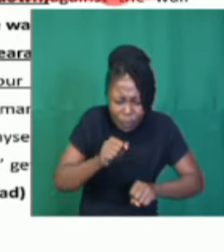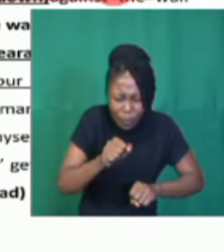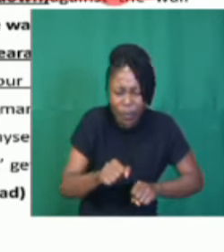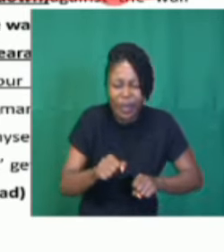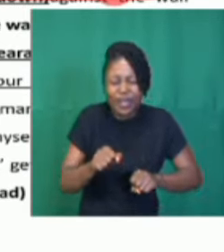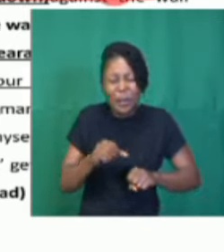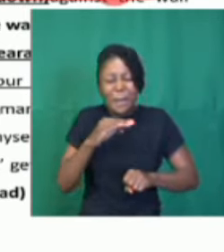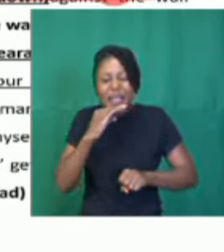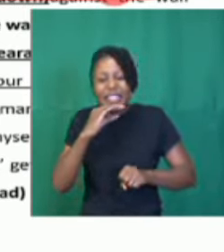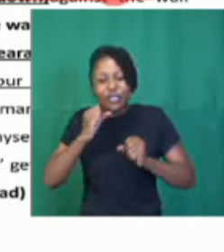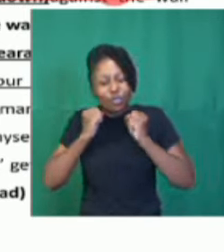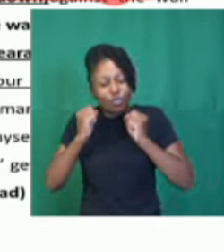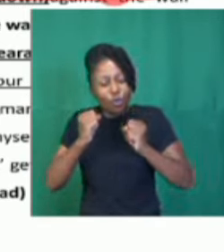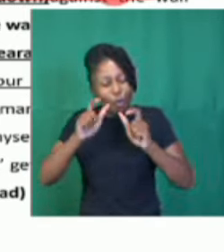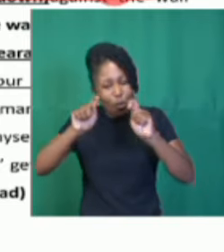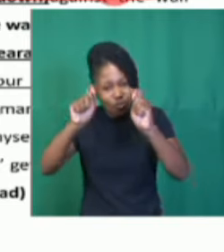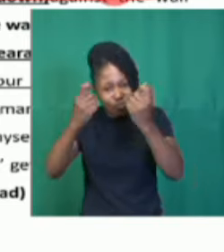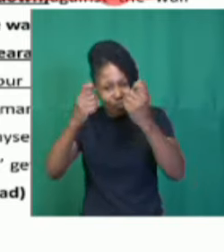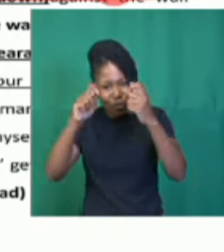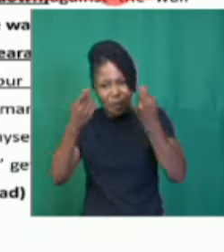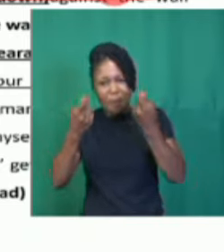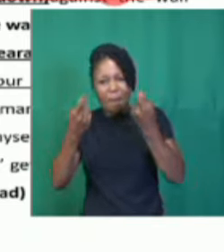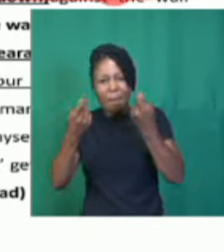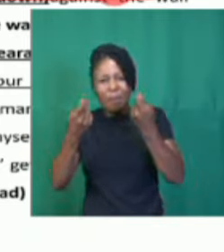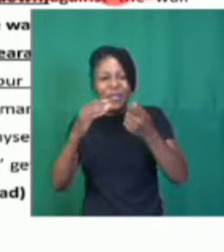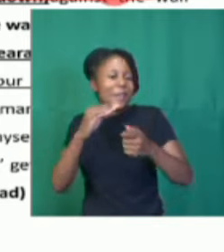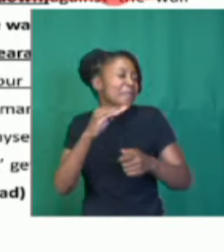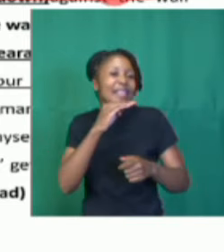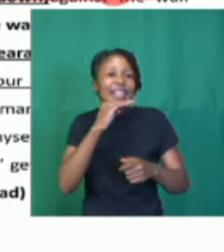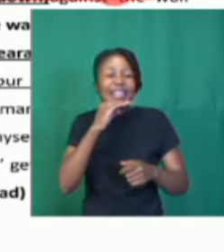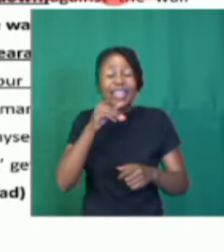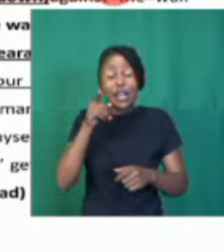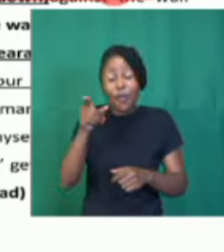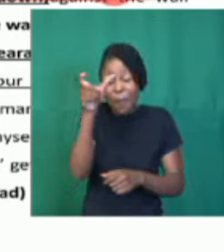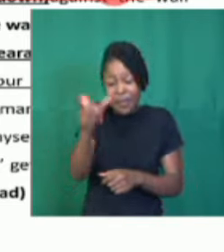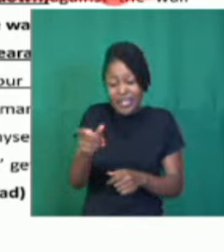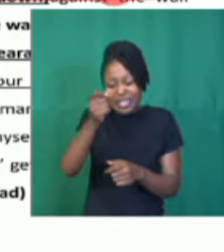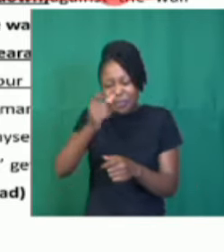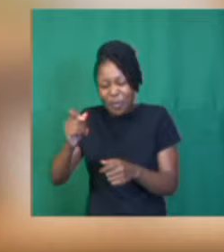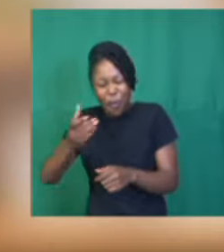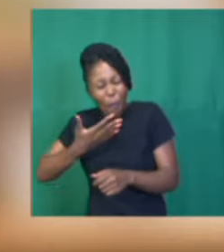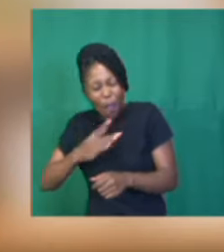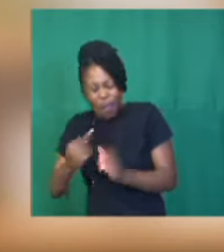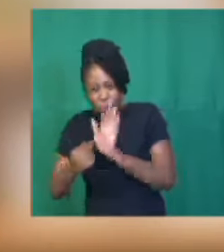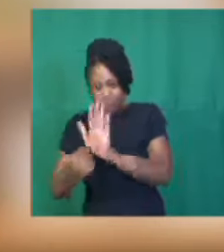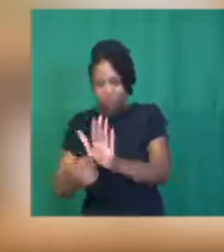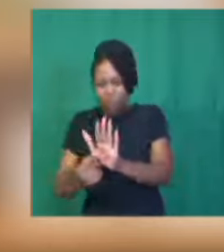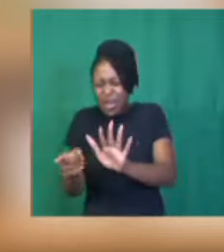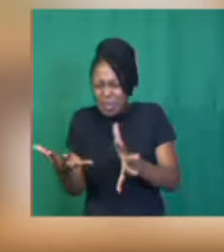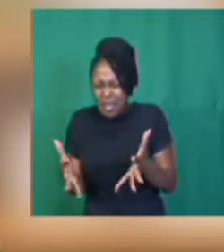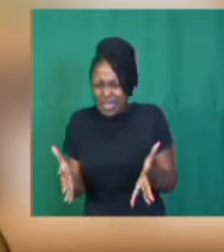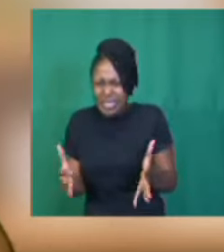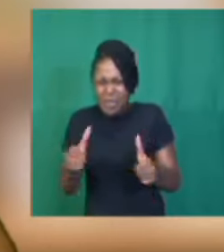going, how they stood maybe at the end. It might be they were crouching because of being